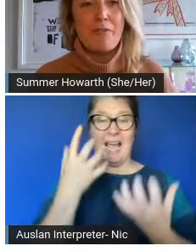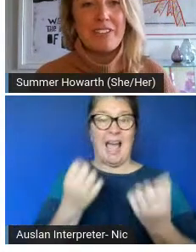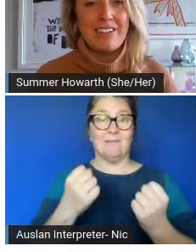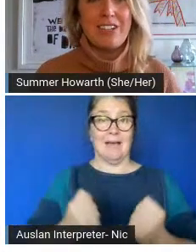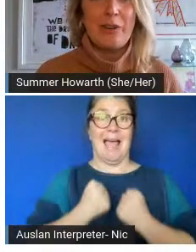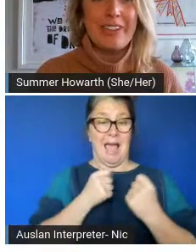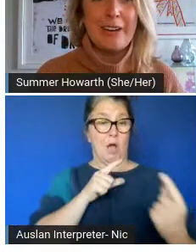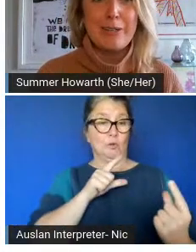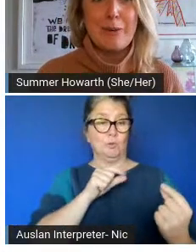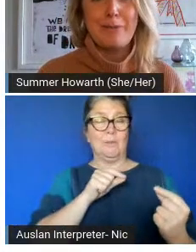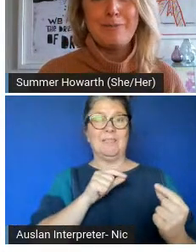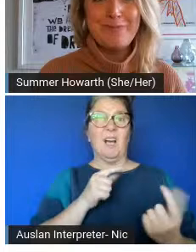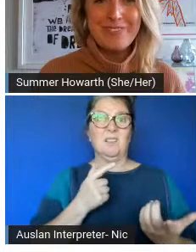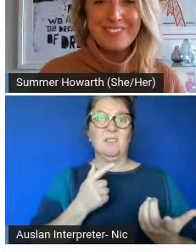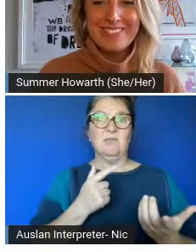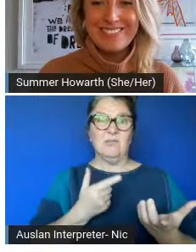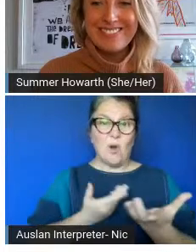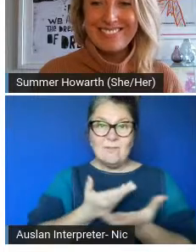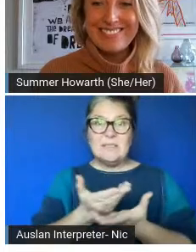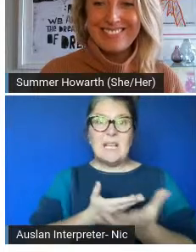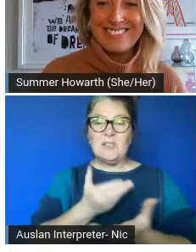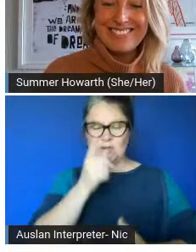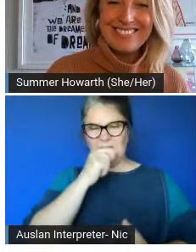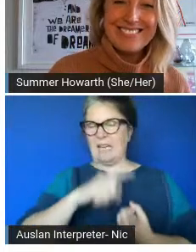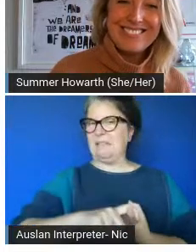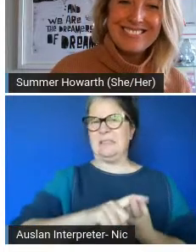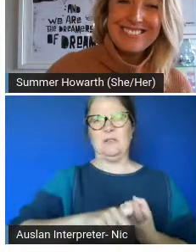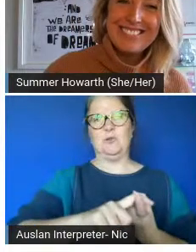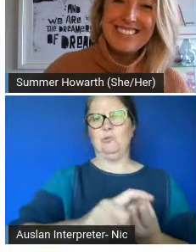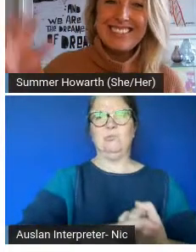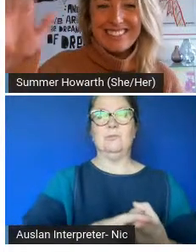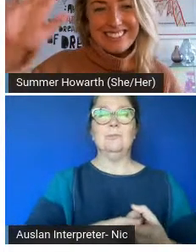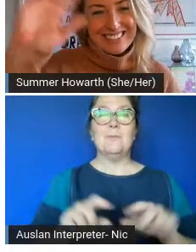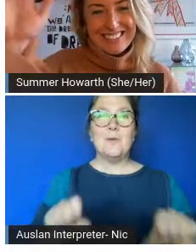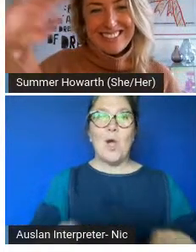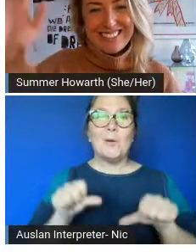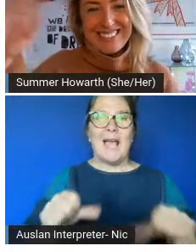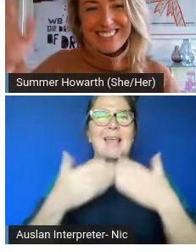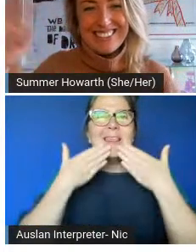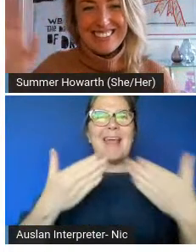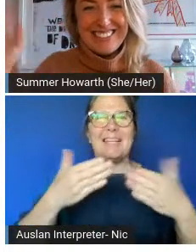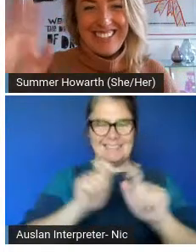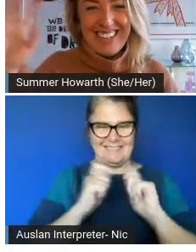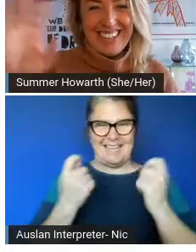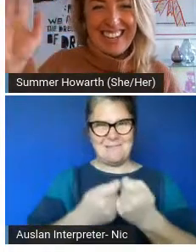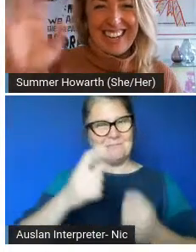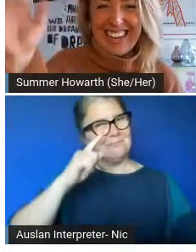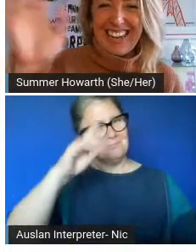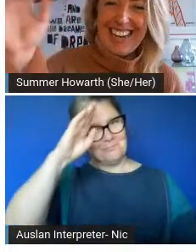that conversation going there as well. Awesome. Take care, team. See you next time. Everyone.